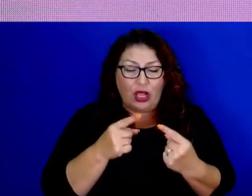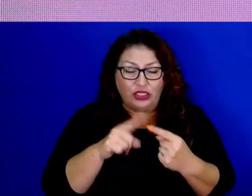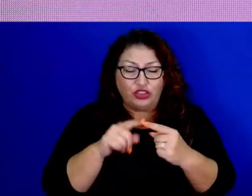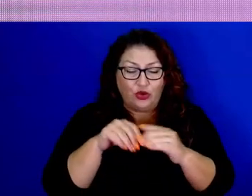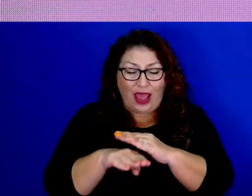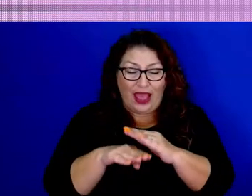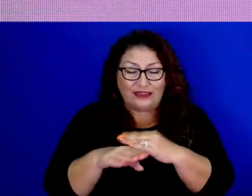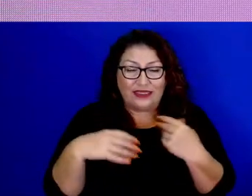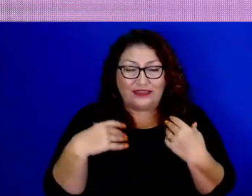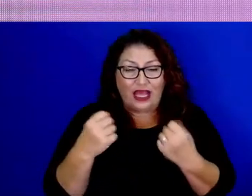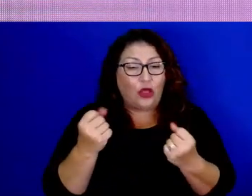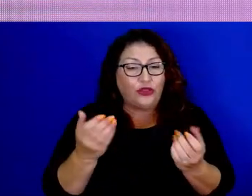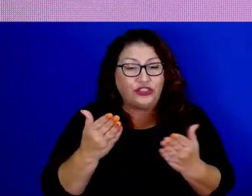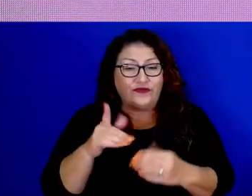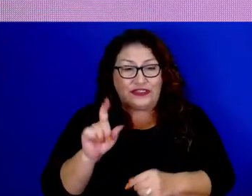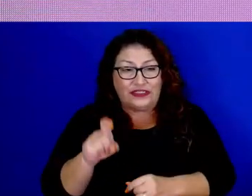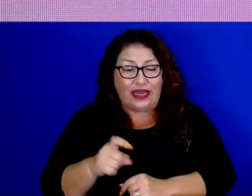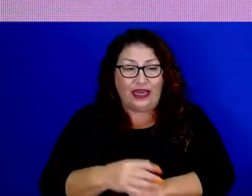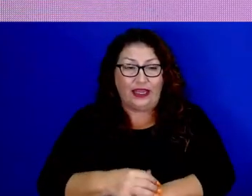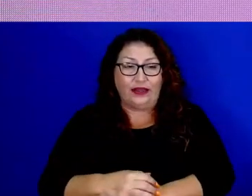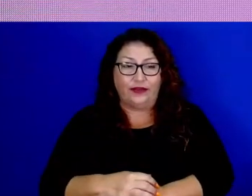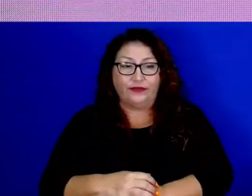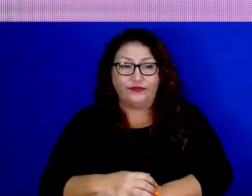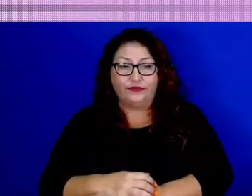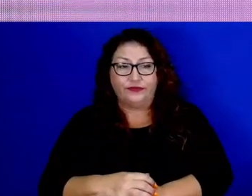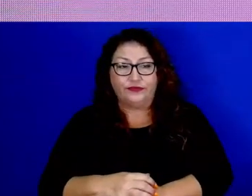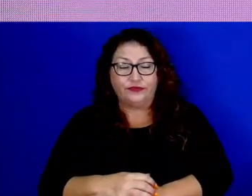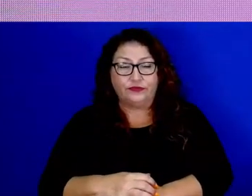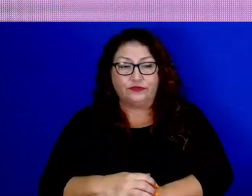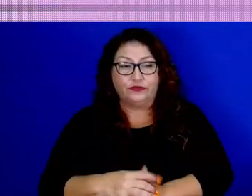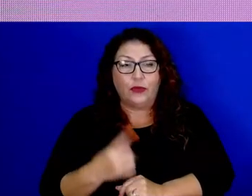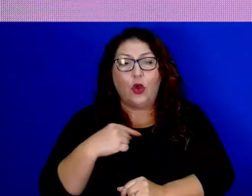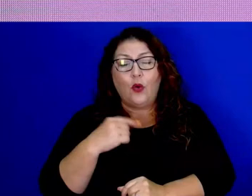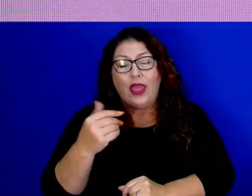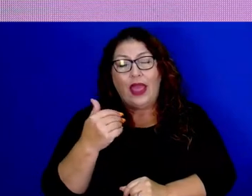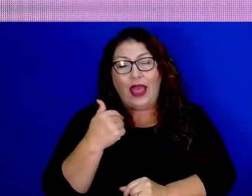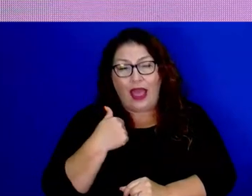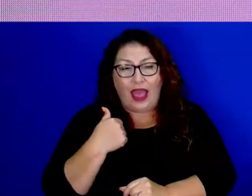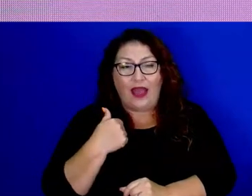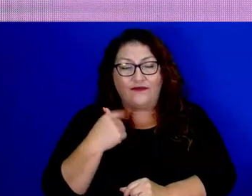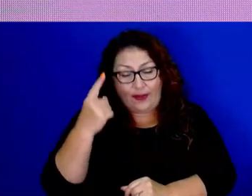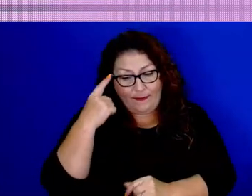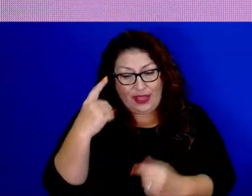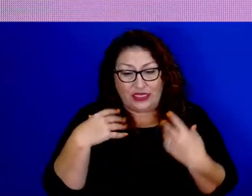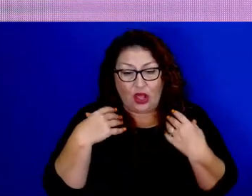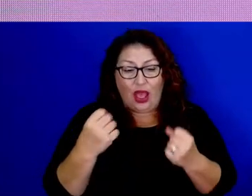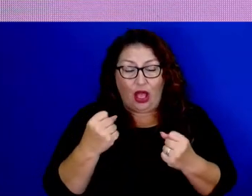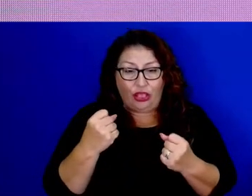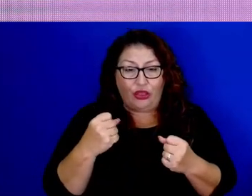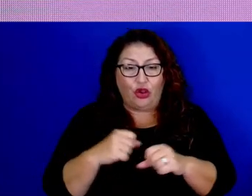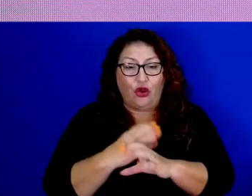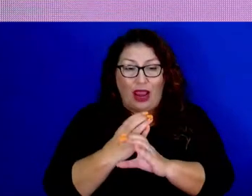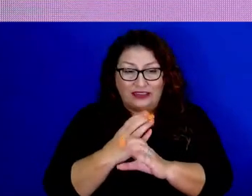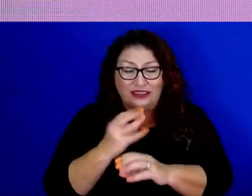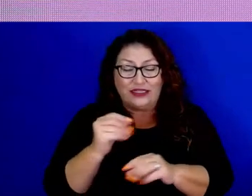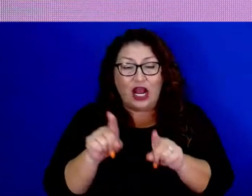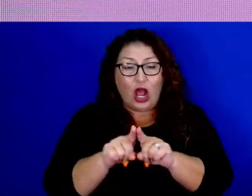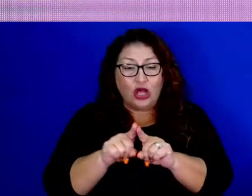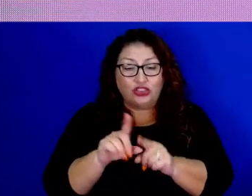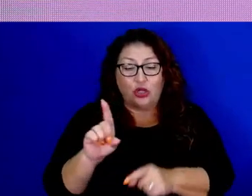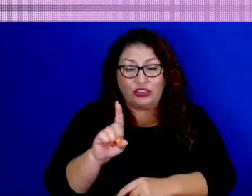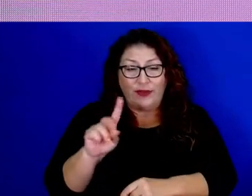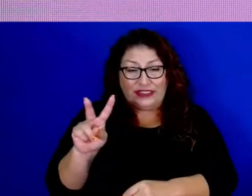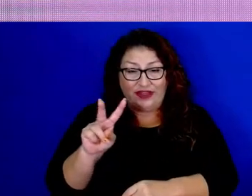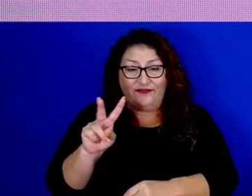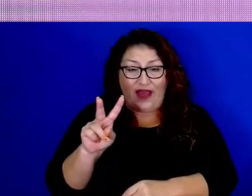need. We have a looming mental health crisis and a domestic violence epidemic to